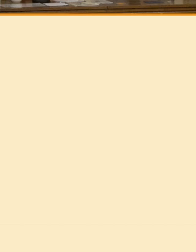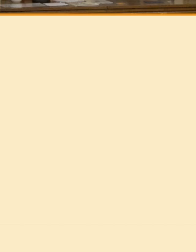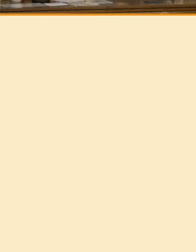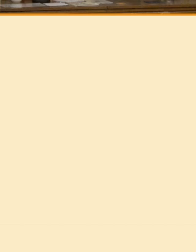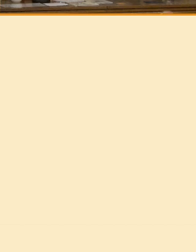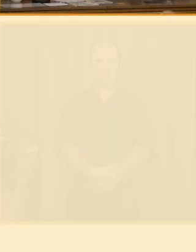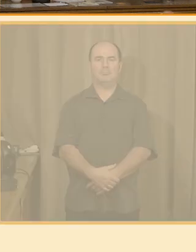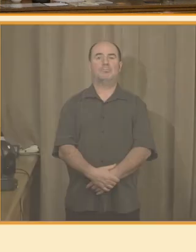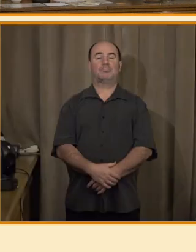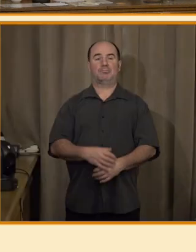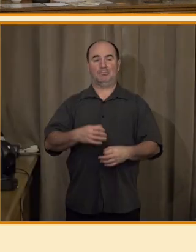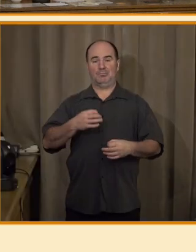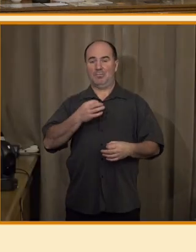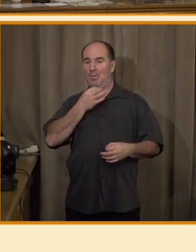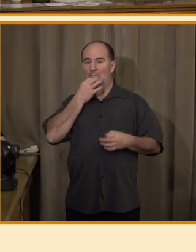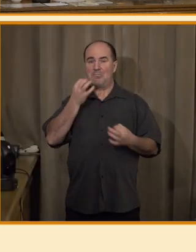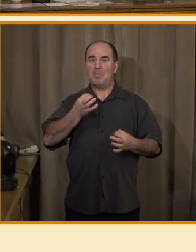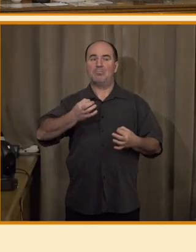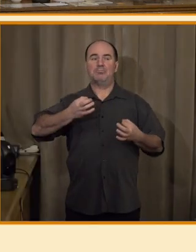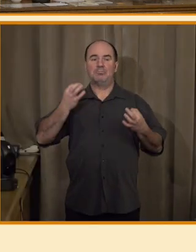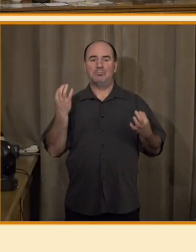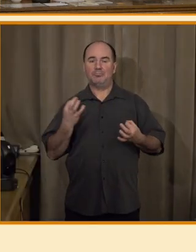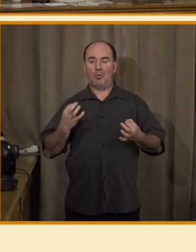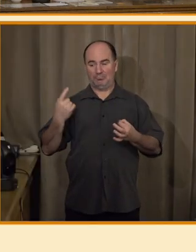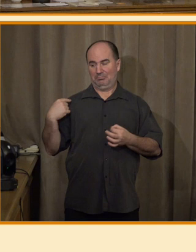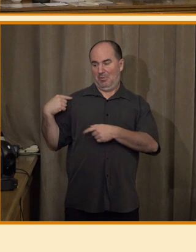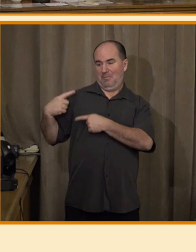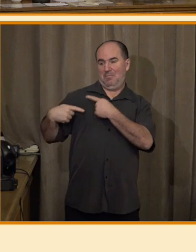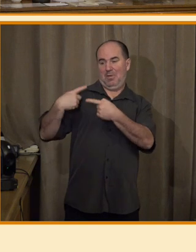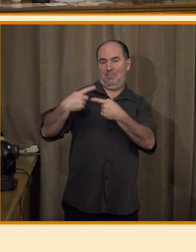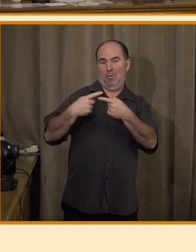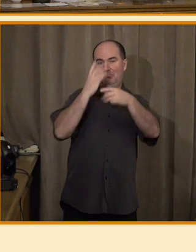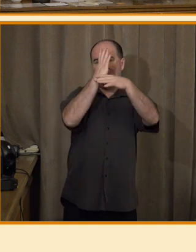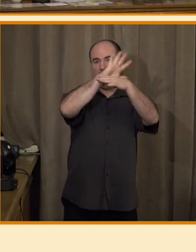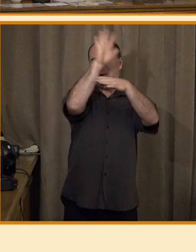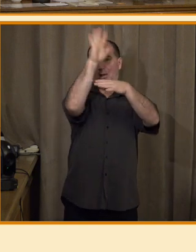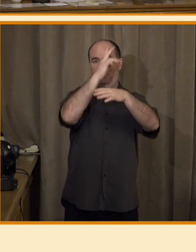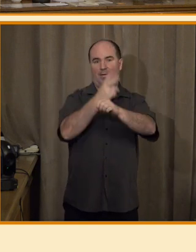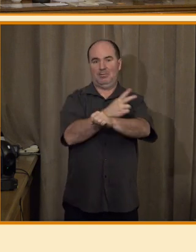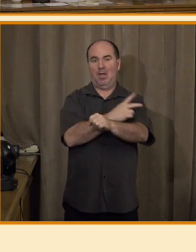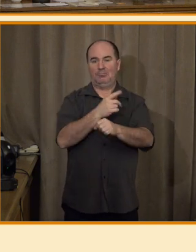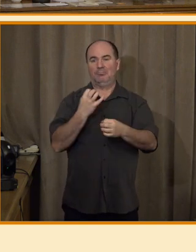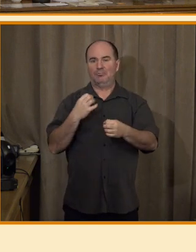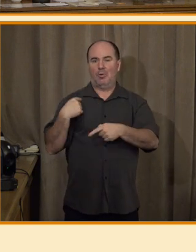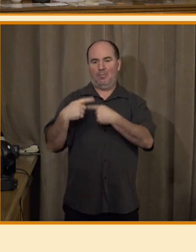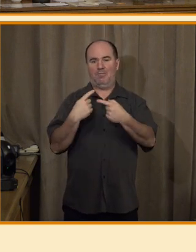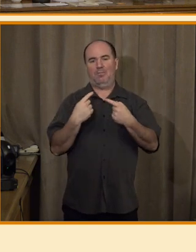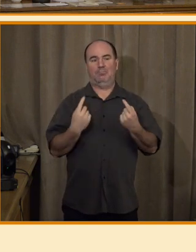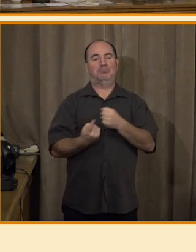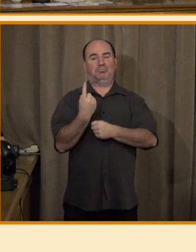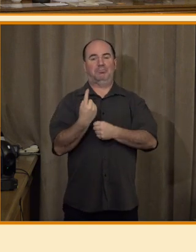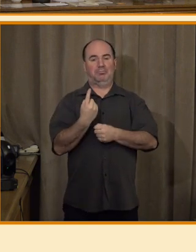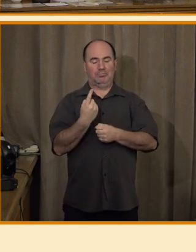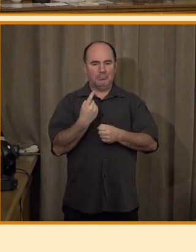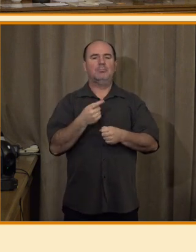What is the of this? What the southern countries have a requirement to follow